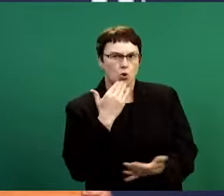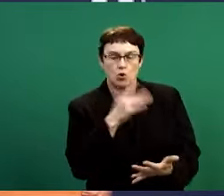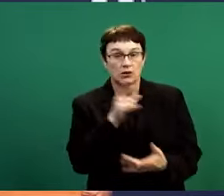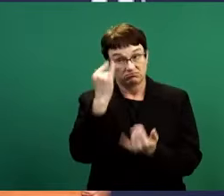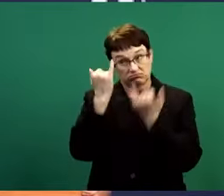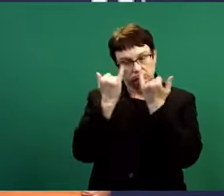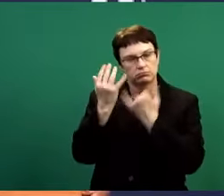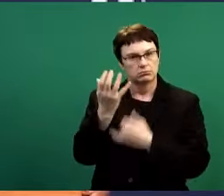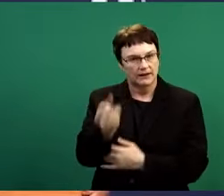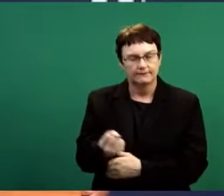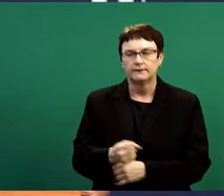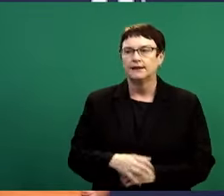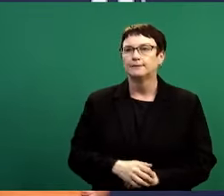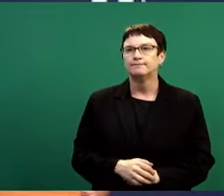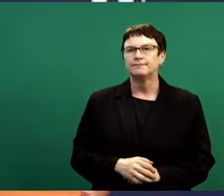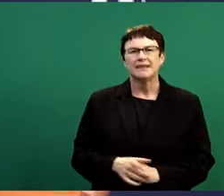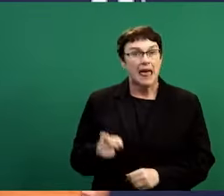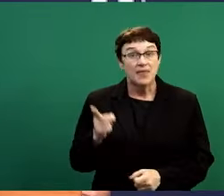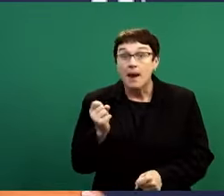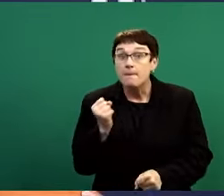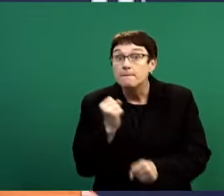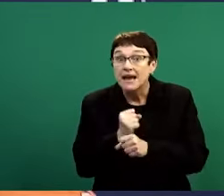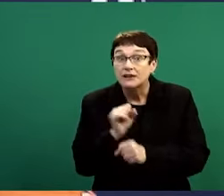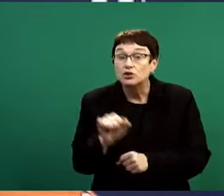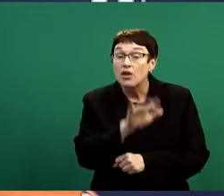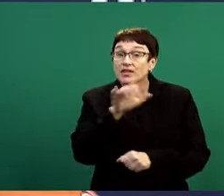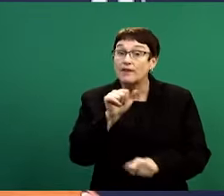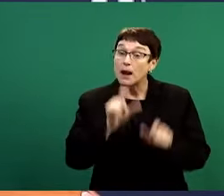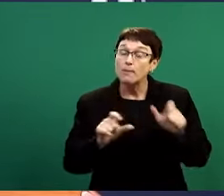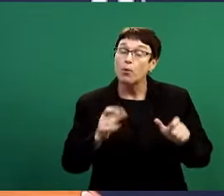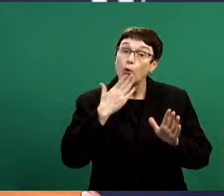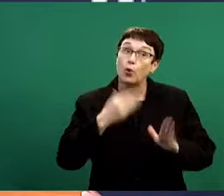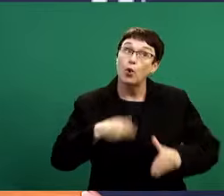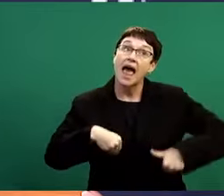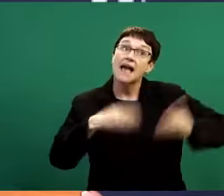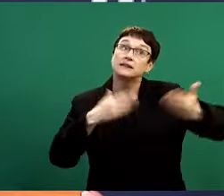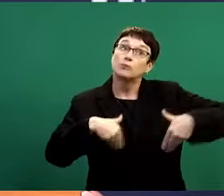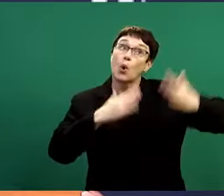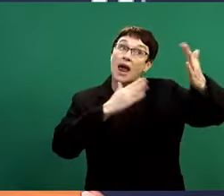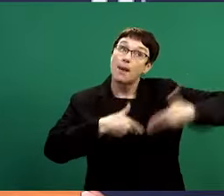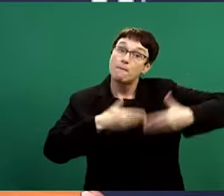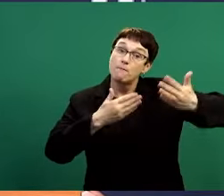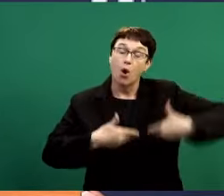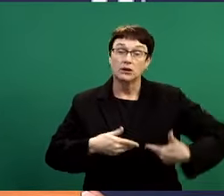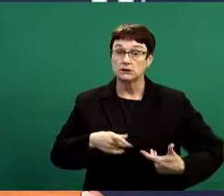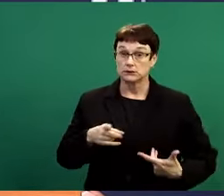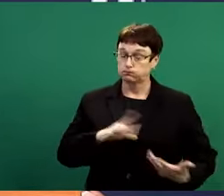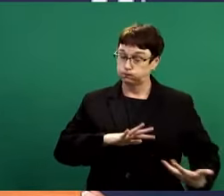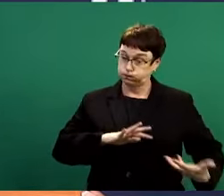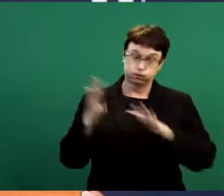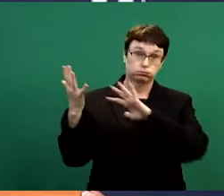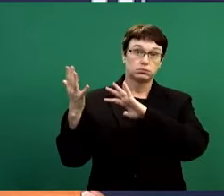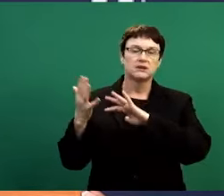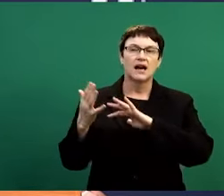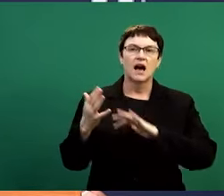a living hell. No commission of inquiry was called then.